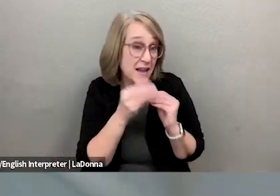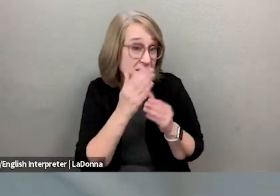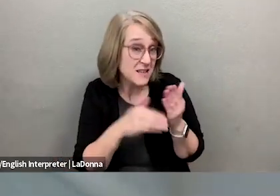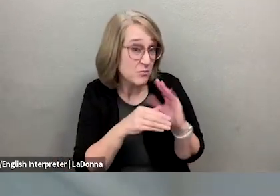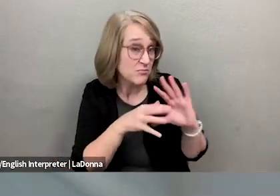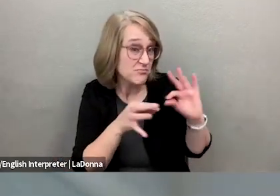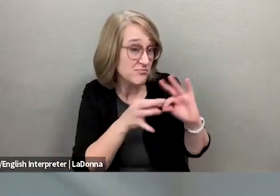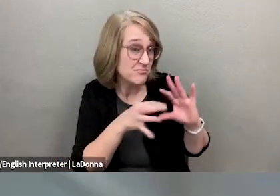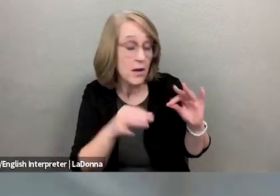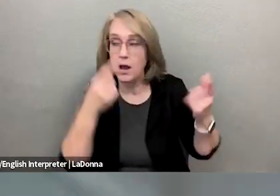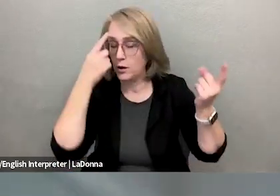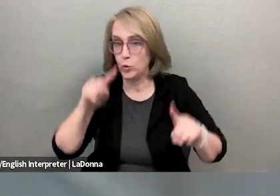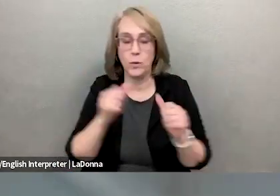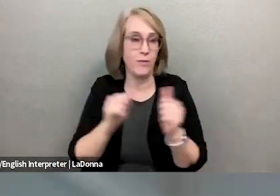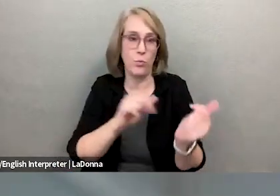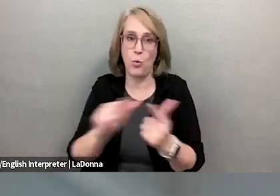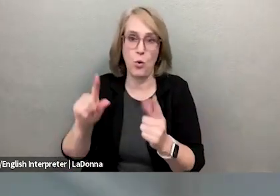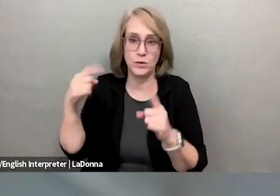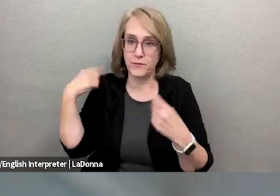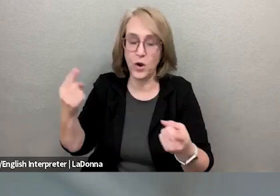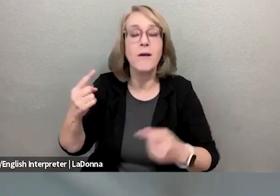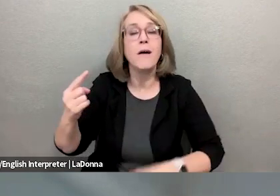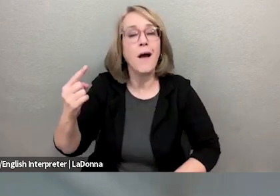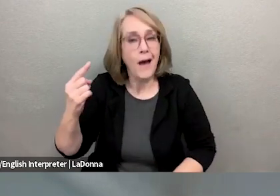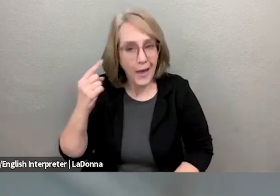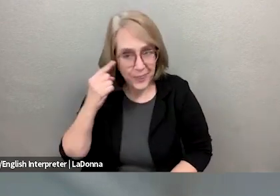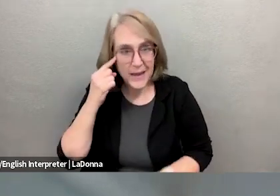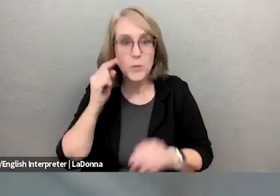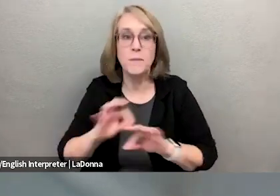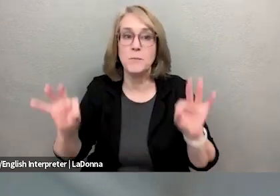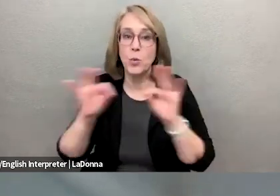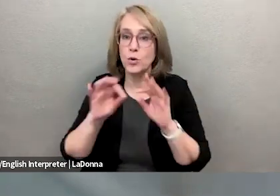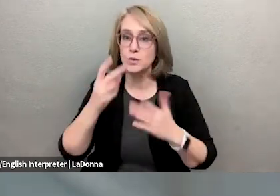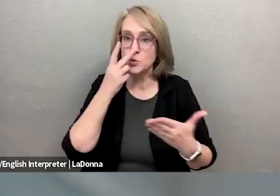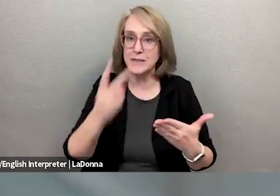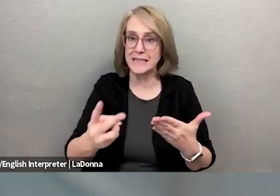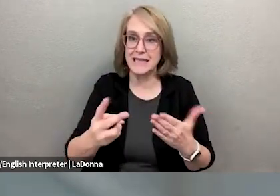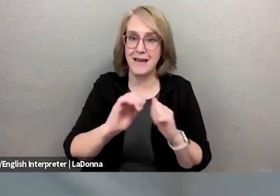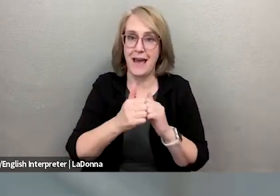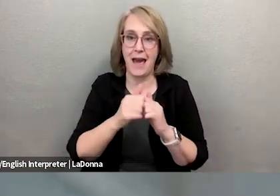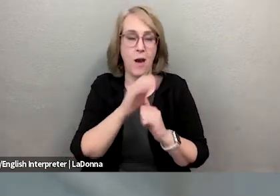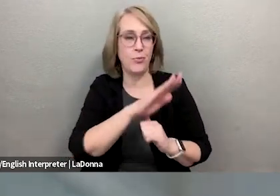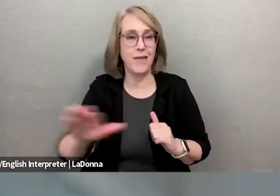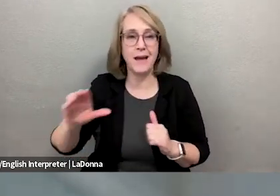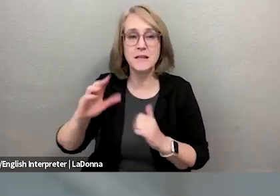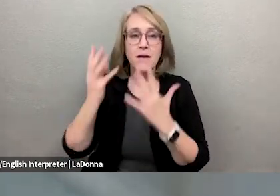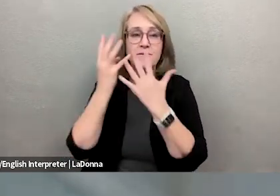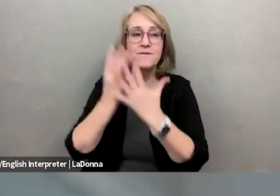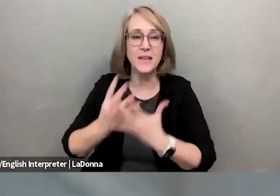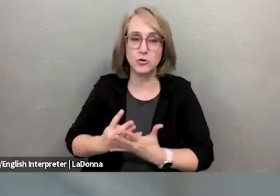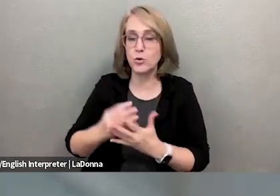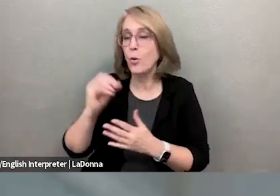I think that it would behoove us to look across the strategy to see how that lens or filter has been